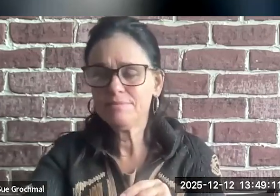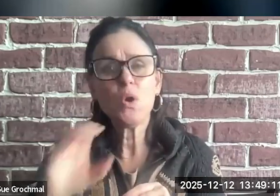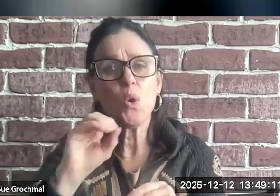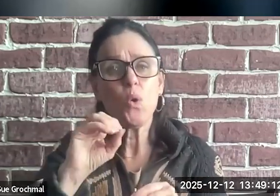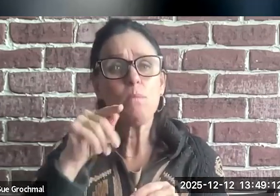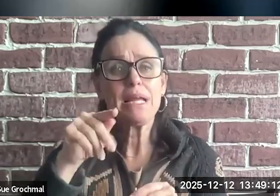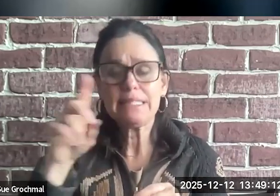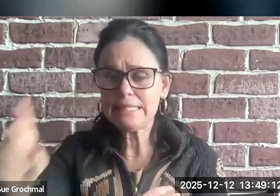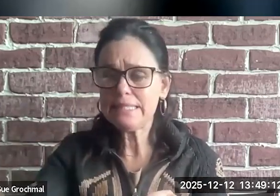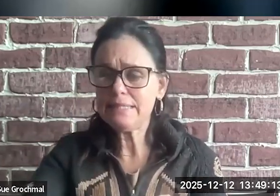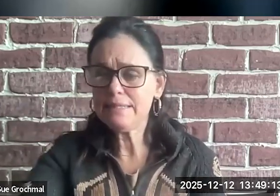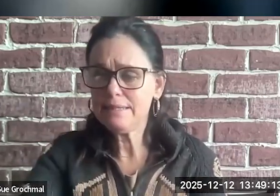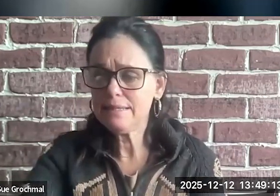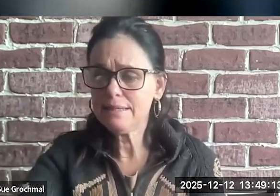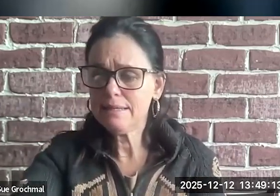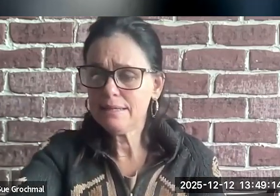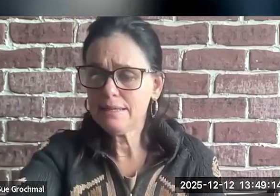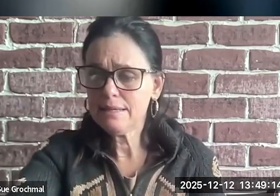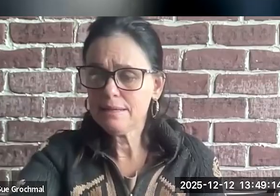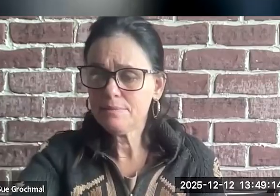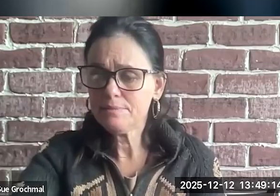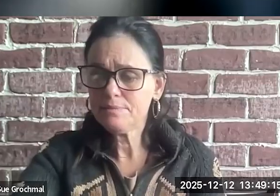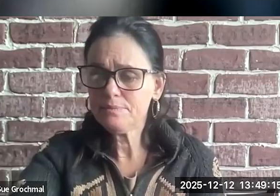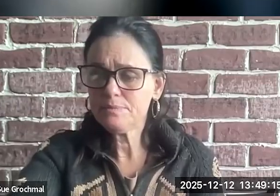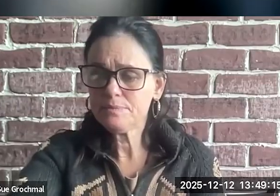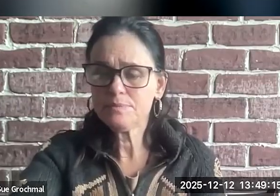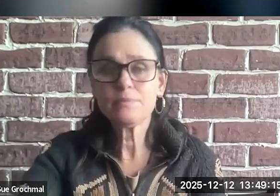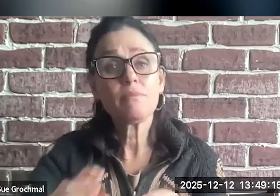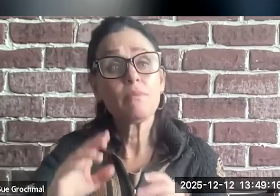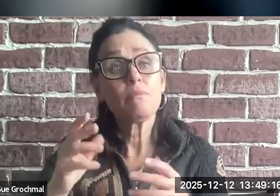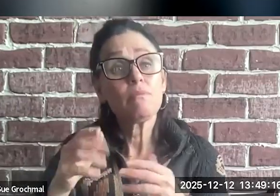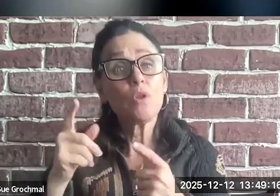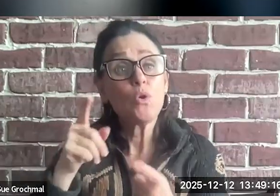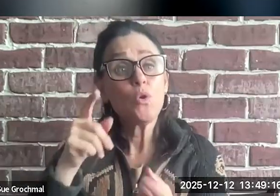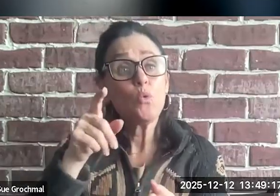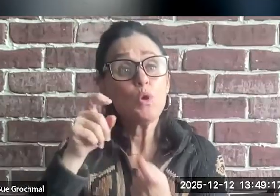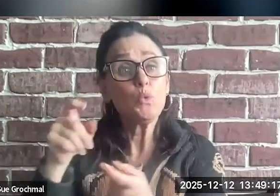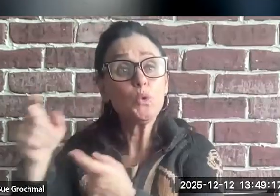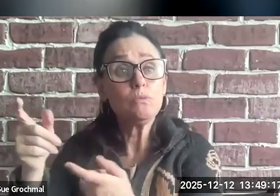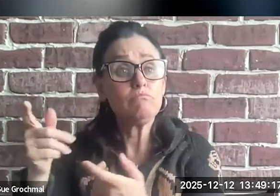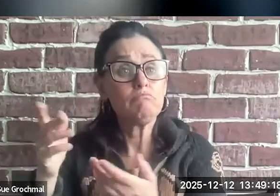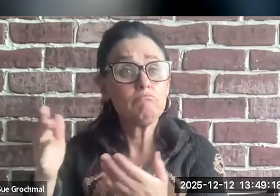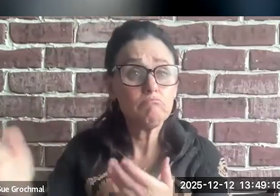OPDs, organizations for persons with disabilities, from the outset. So like in the recruitment process,